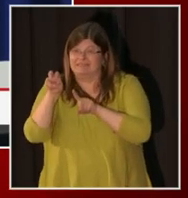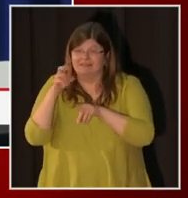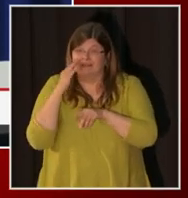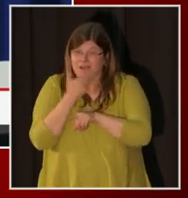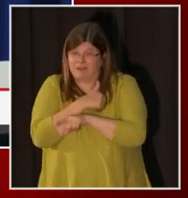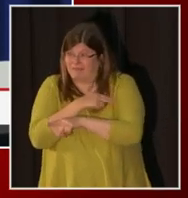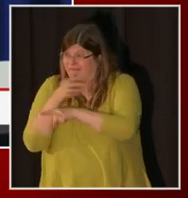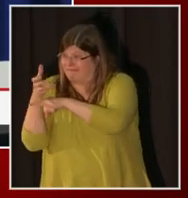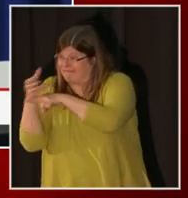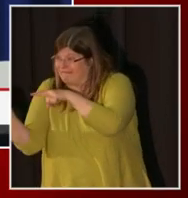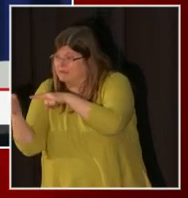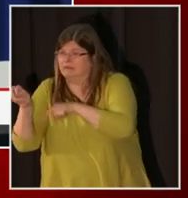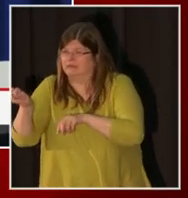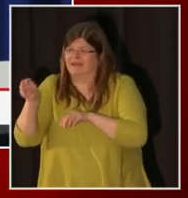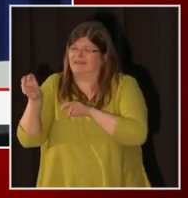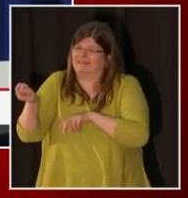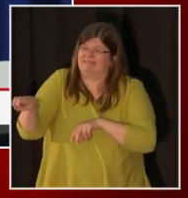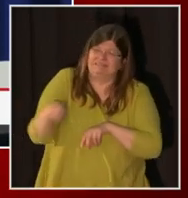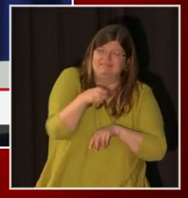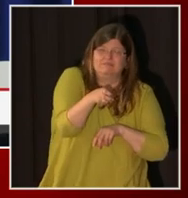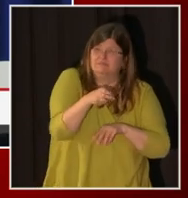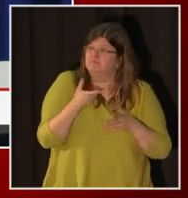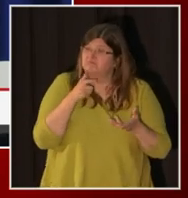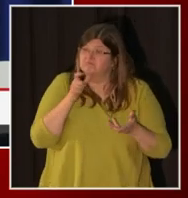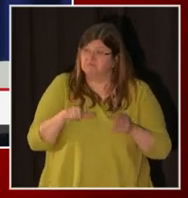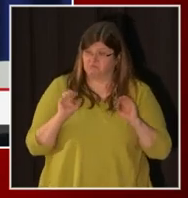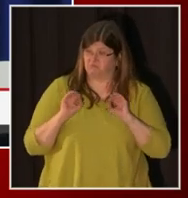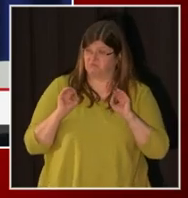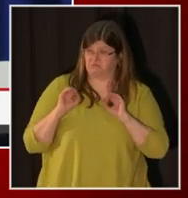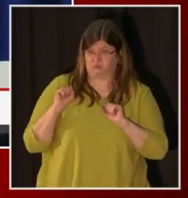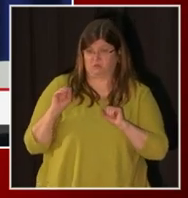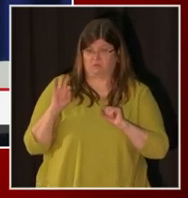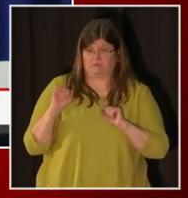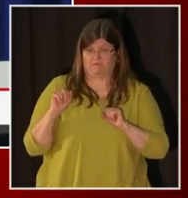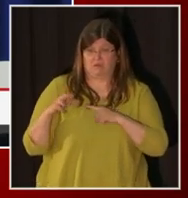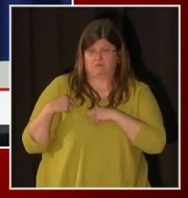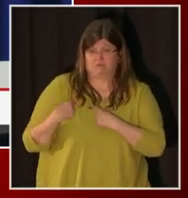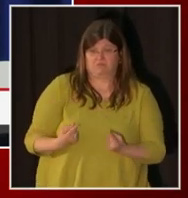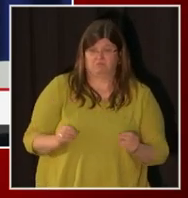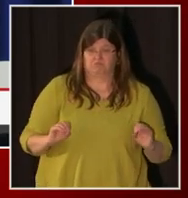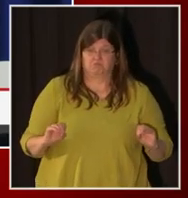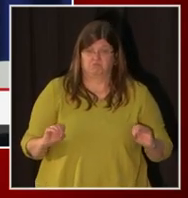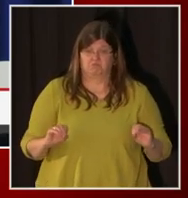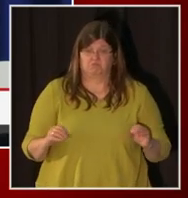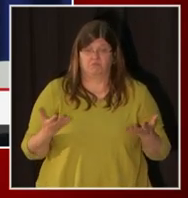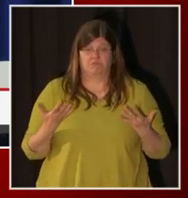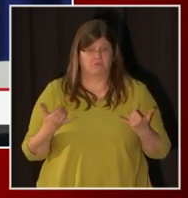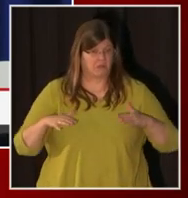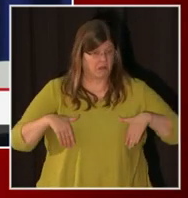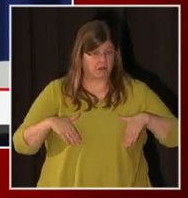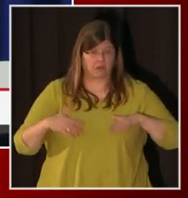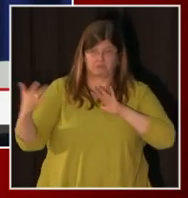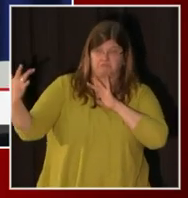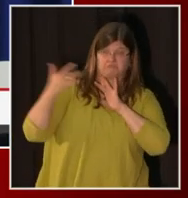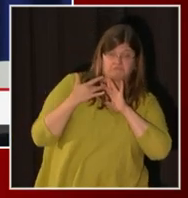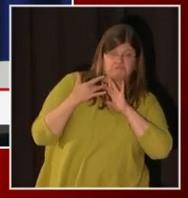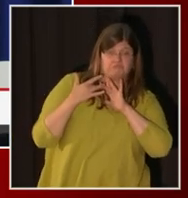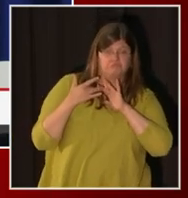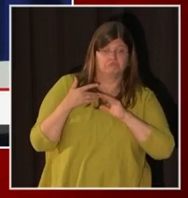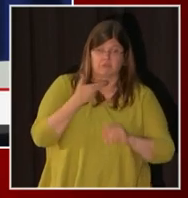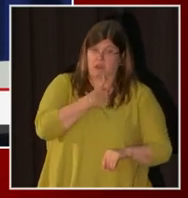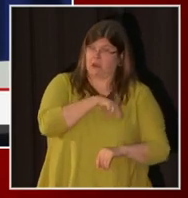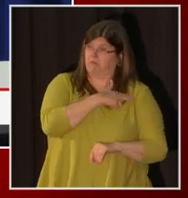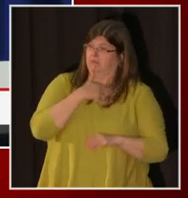one place for another patient, or a hospital has not requested to us that they receive